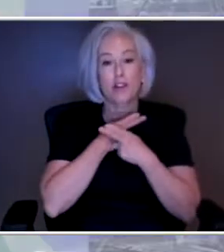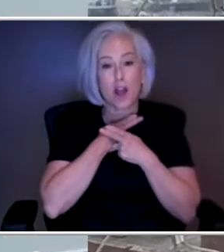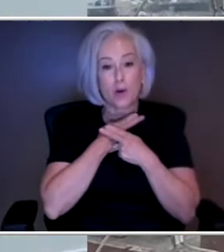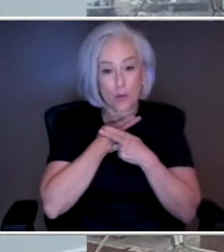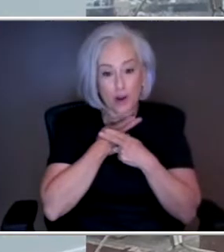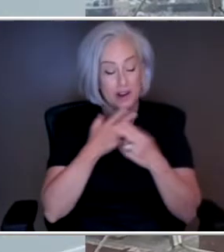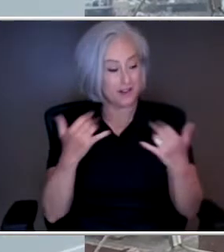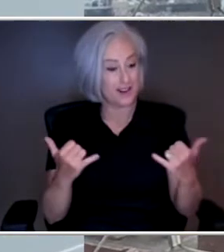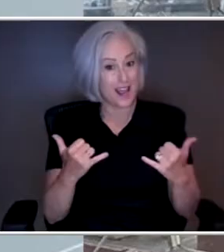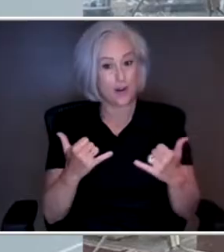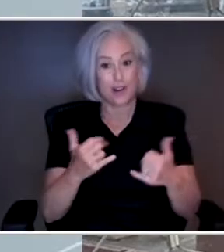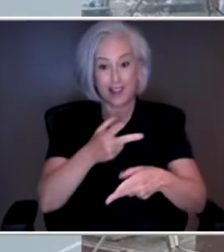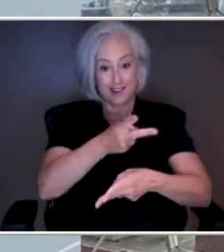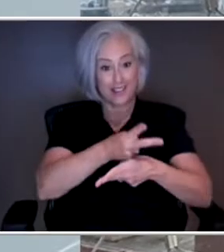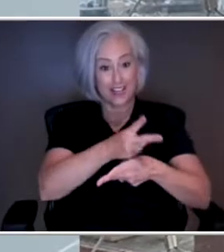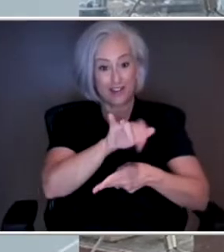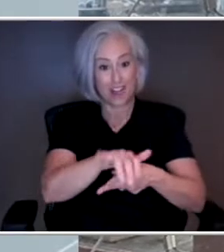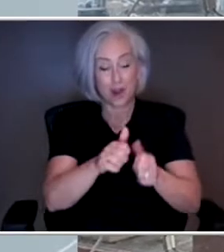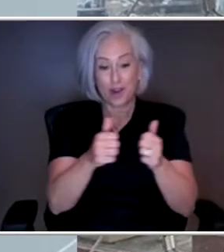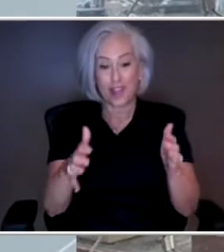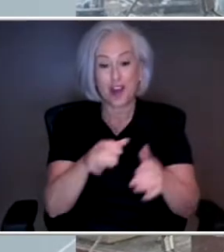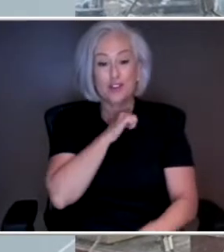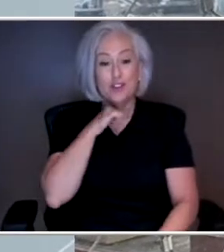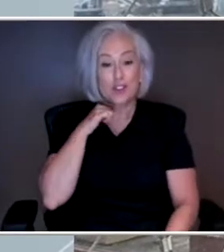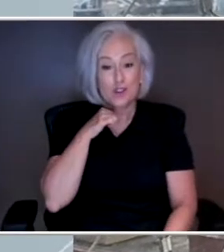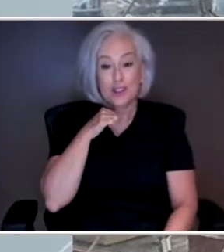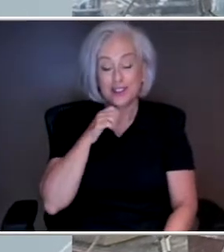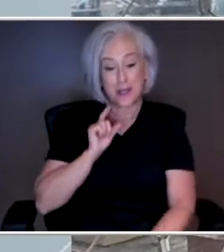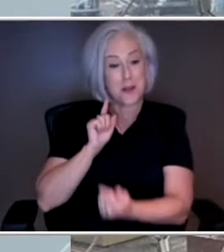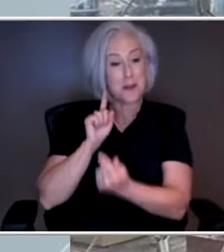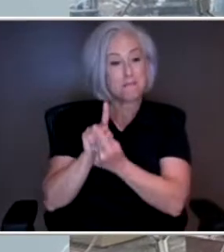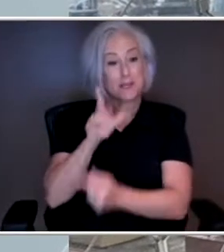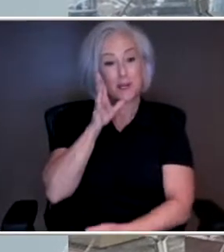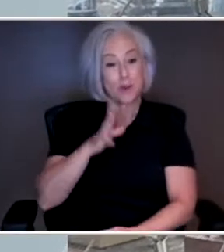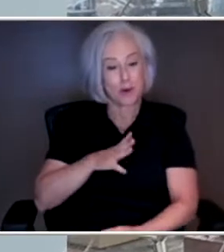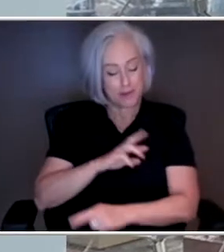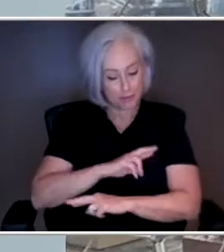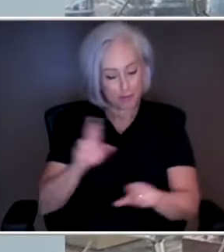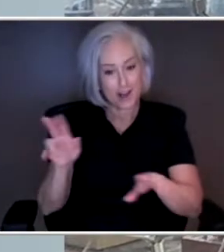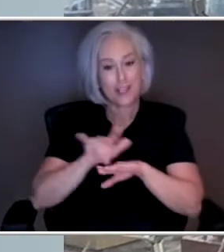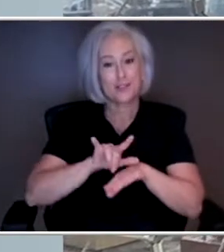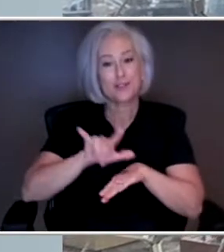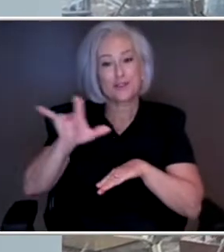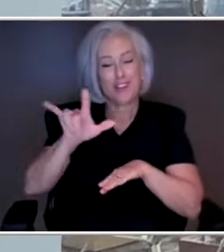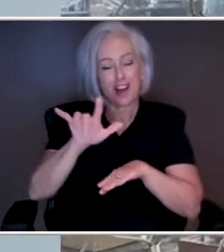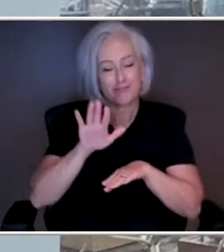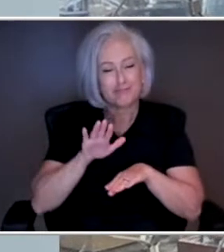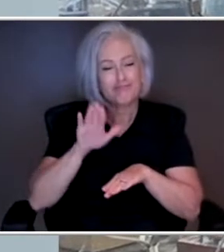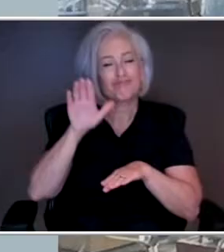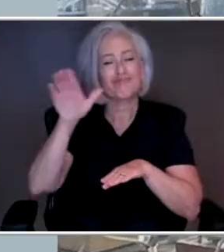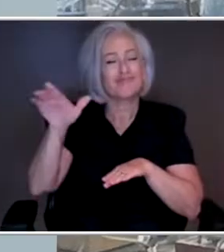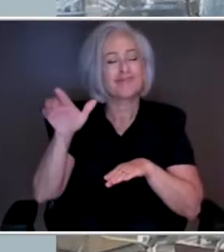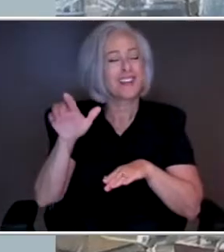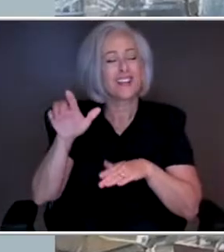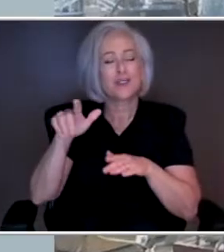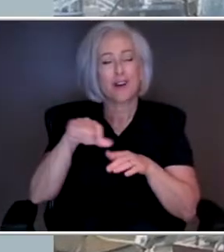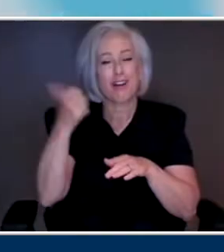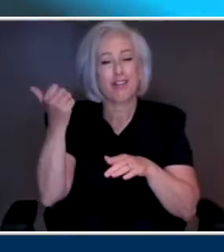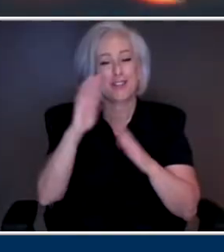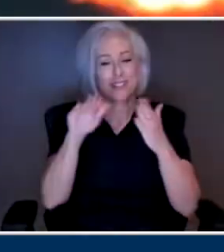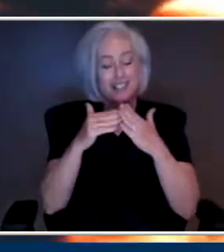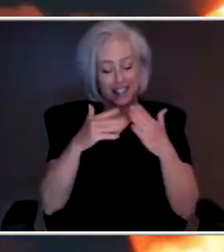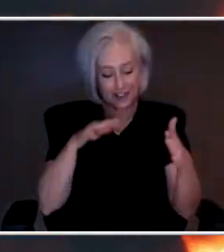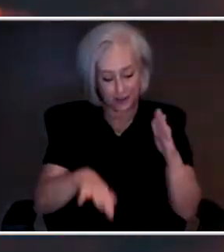incision. Today, meet a woman who was ready to fly across the country before finding a specialist close to home.